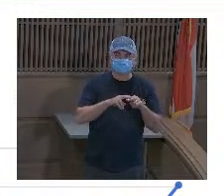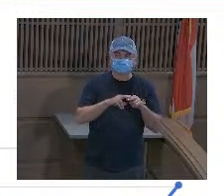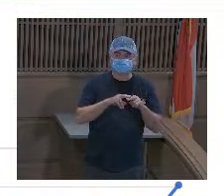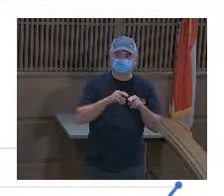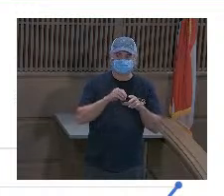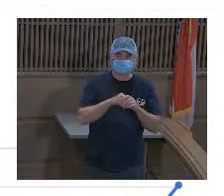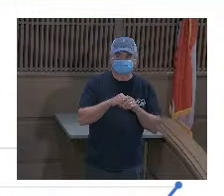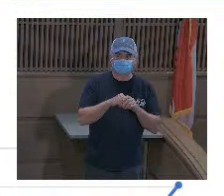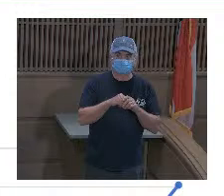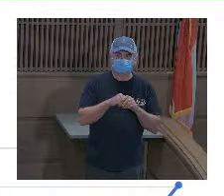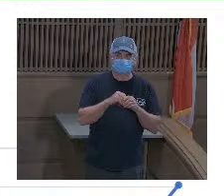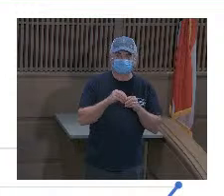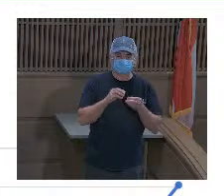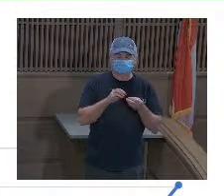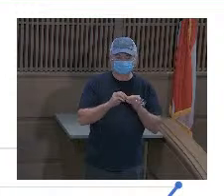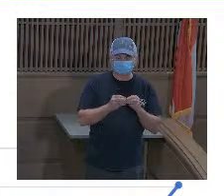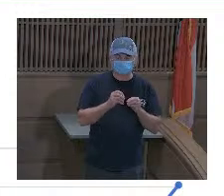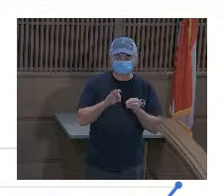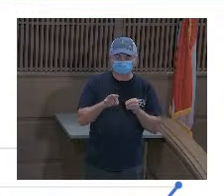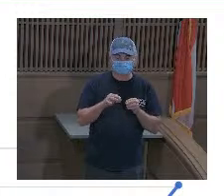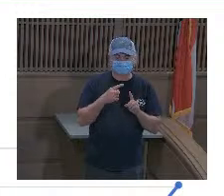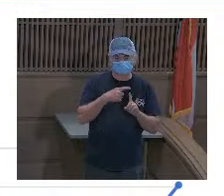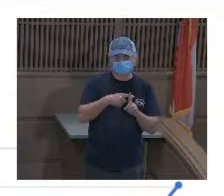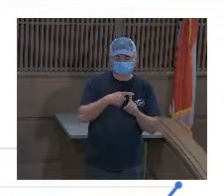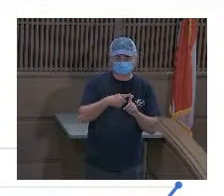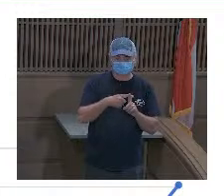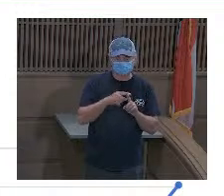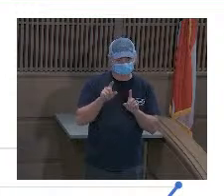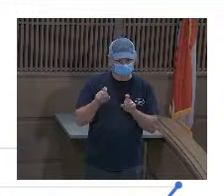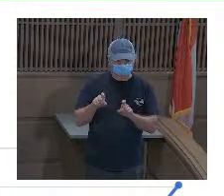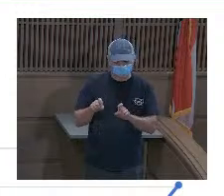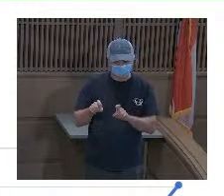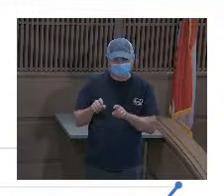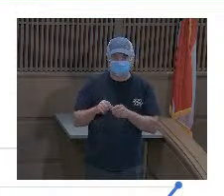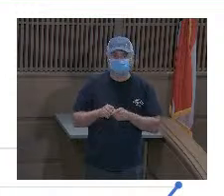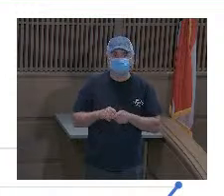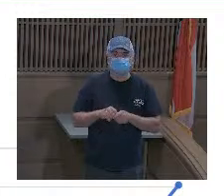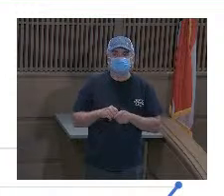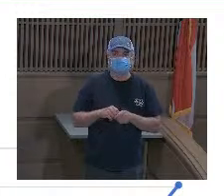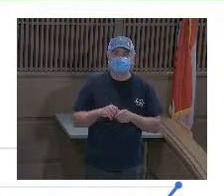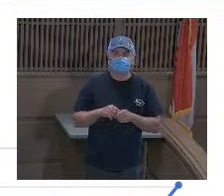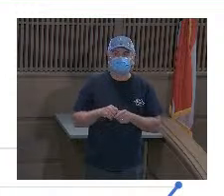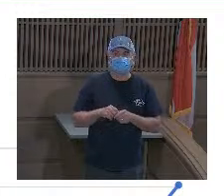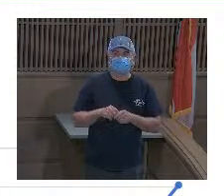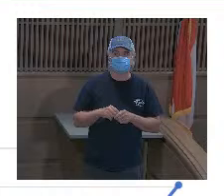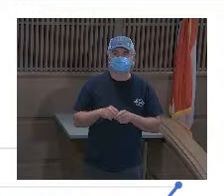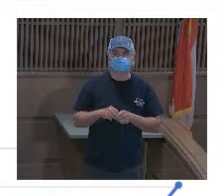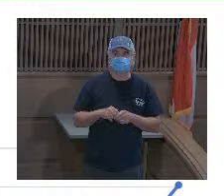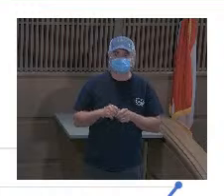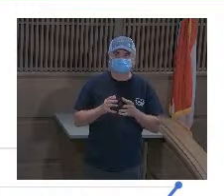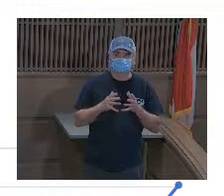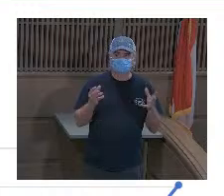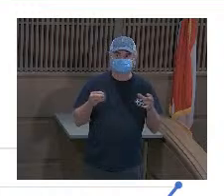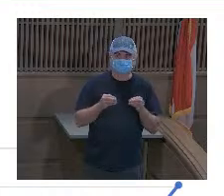of positive cases, there was a significantly higher number of people being tested.